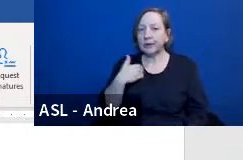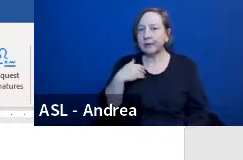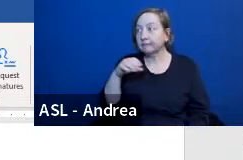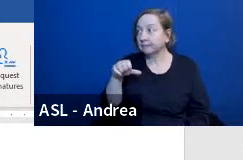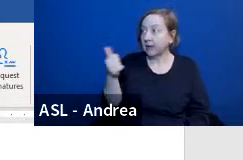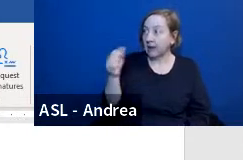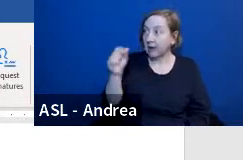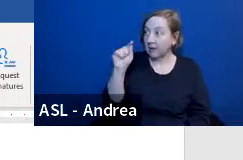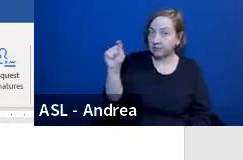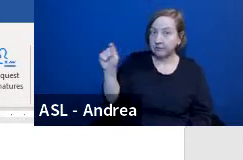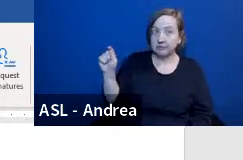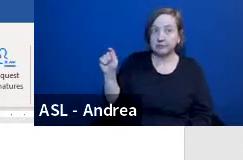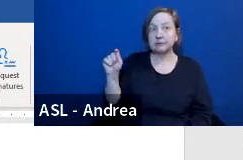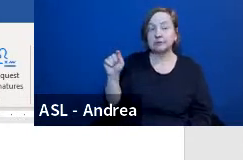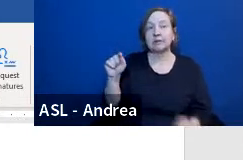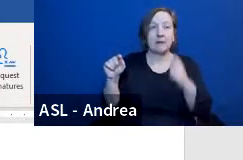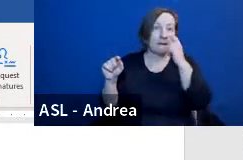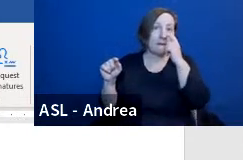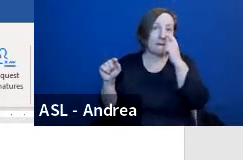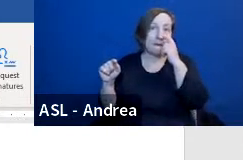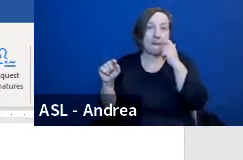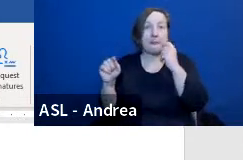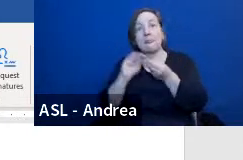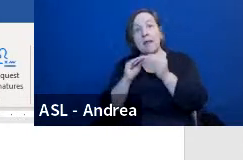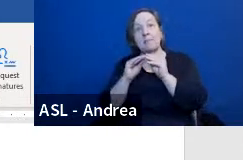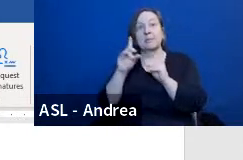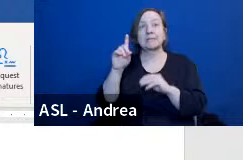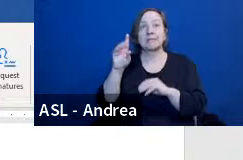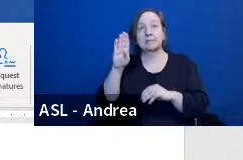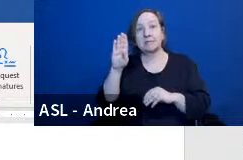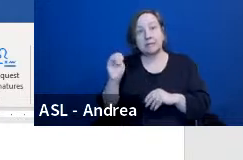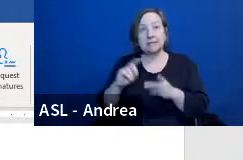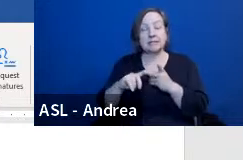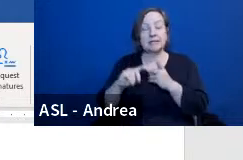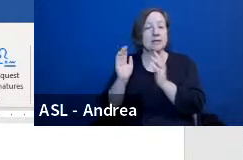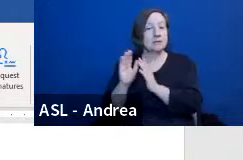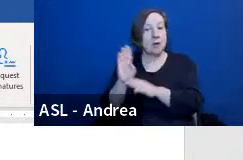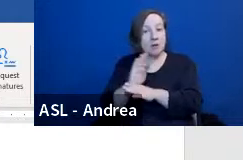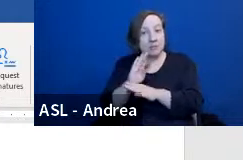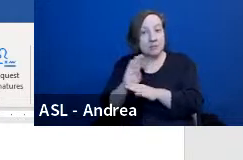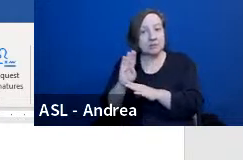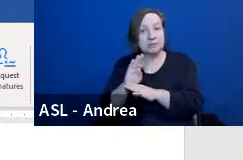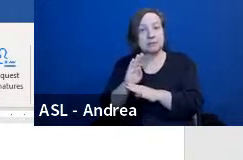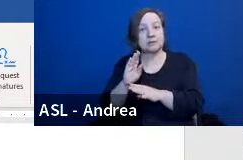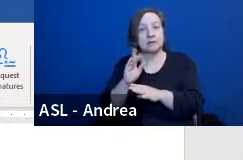others down here that are number of DBEs or small businesses that are